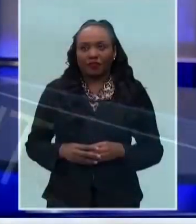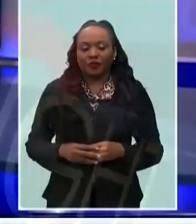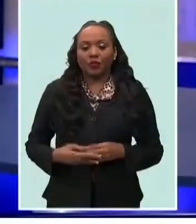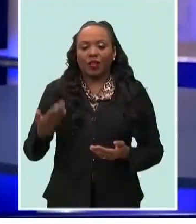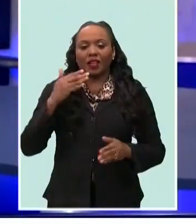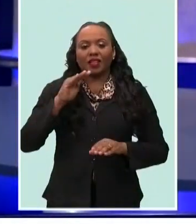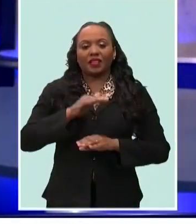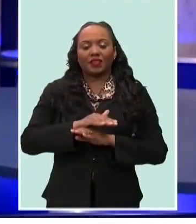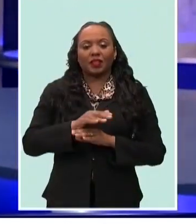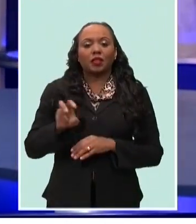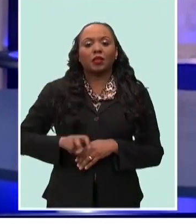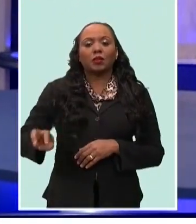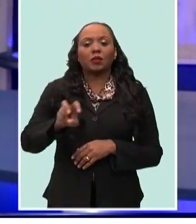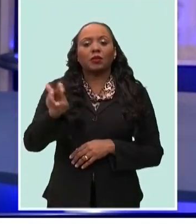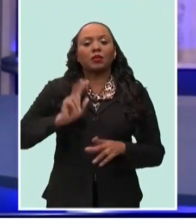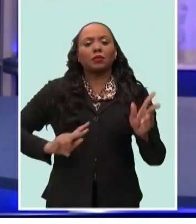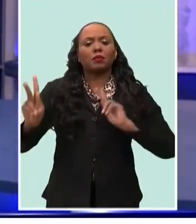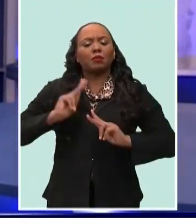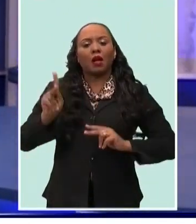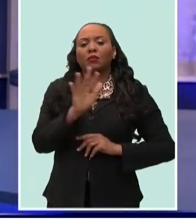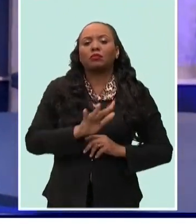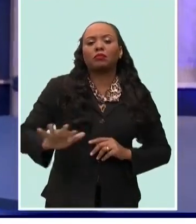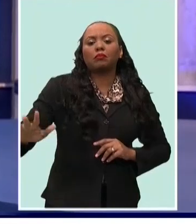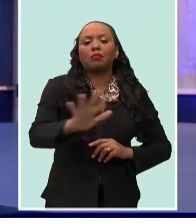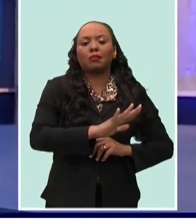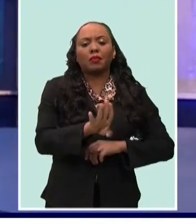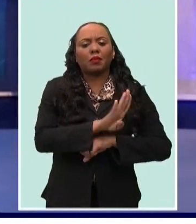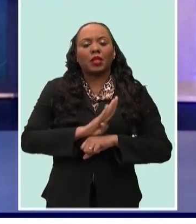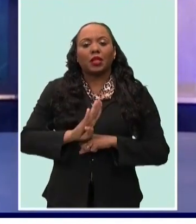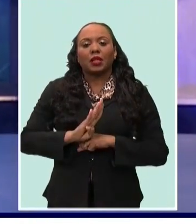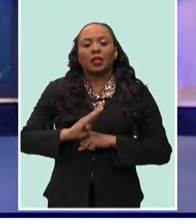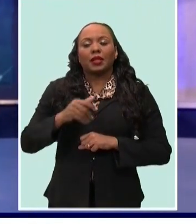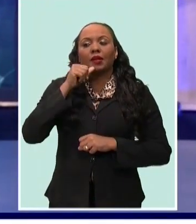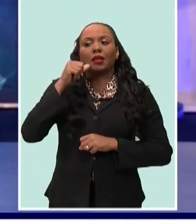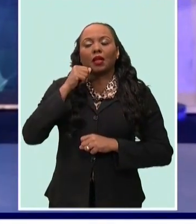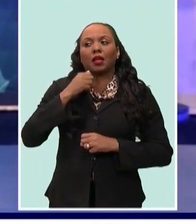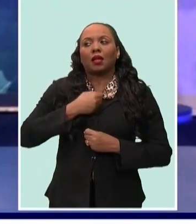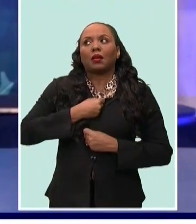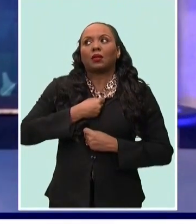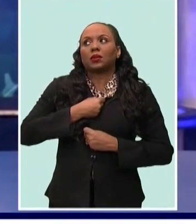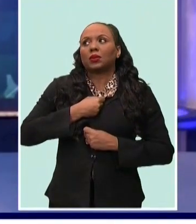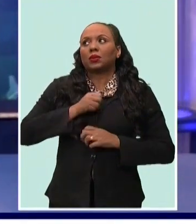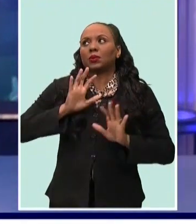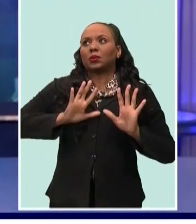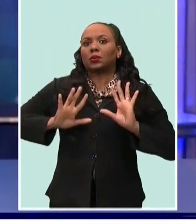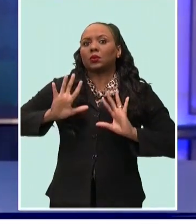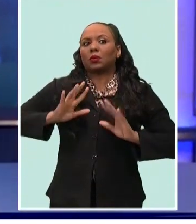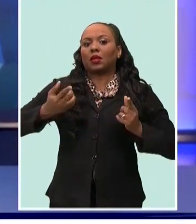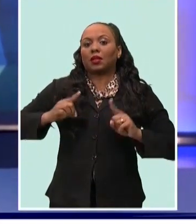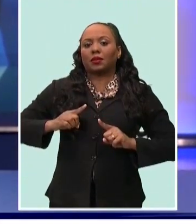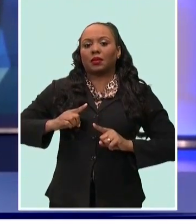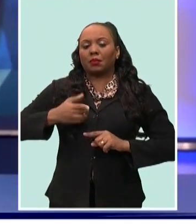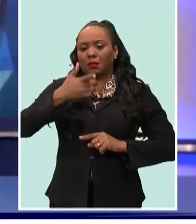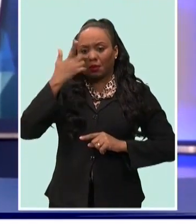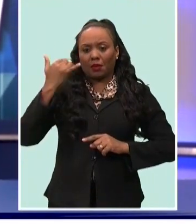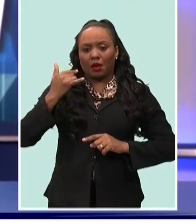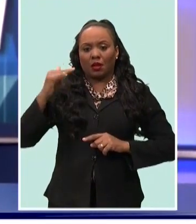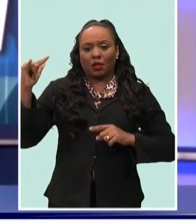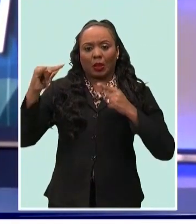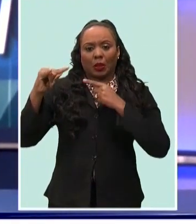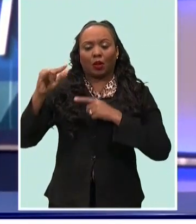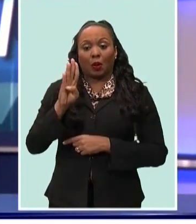Well, tourism officials across the island were holding their breath yesterday when the United States grounded Boeing's